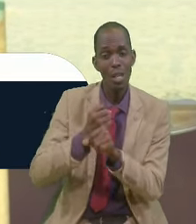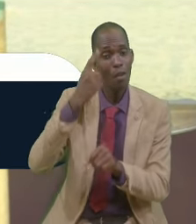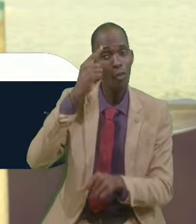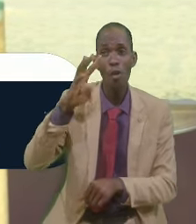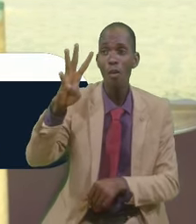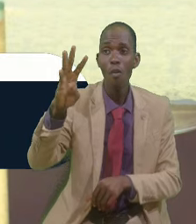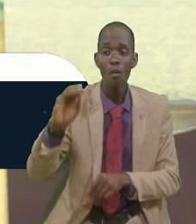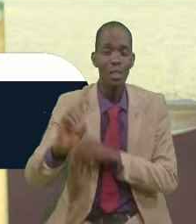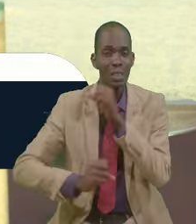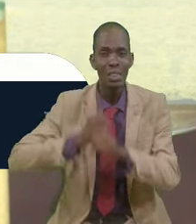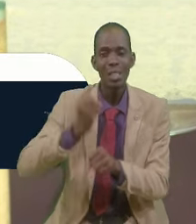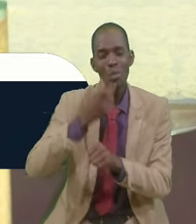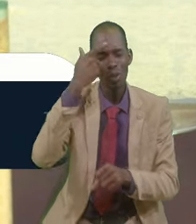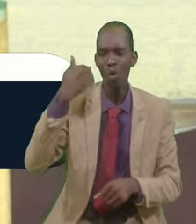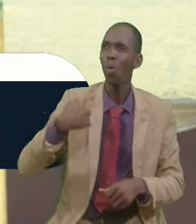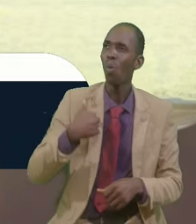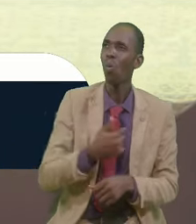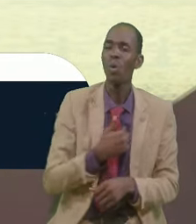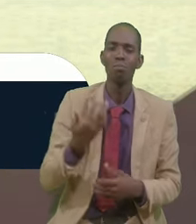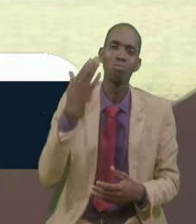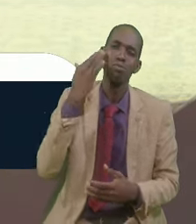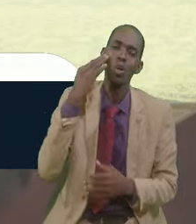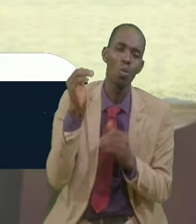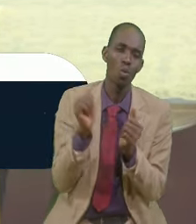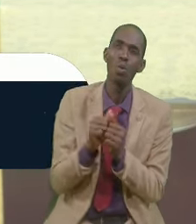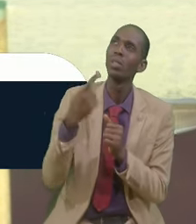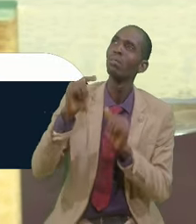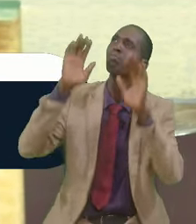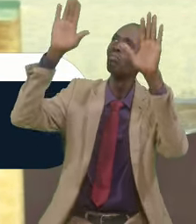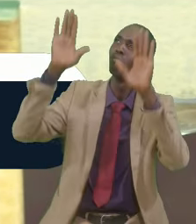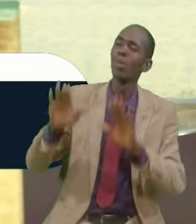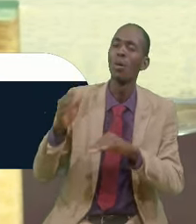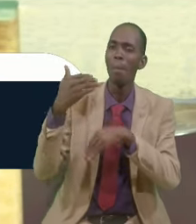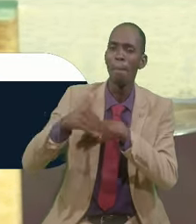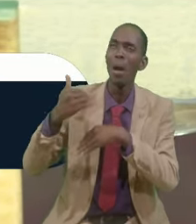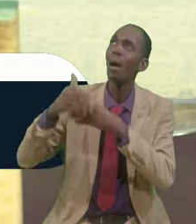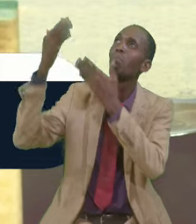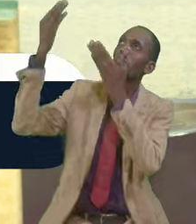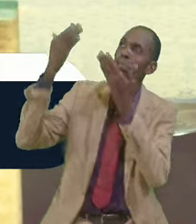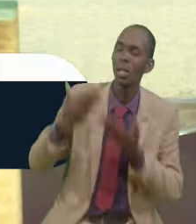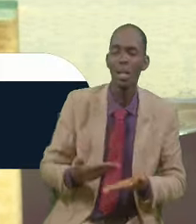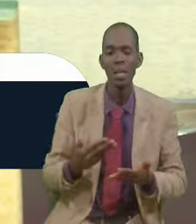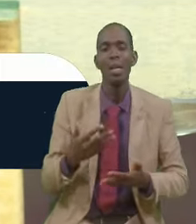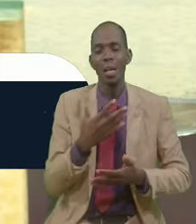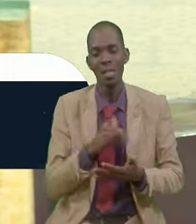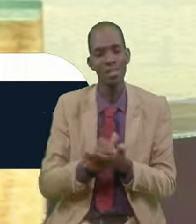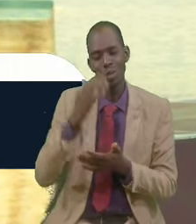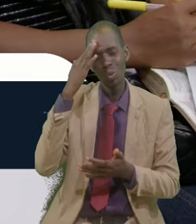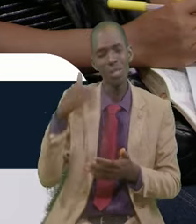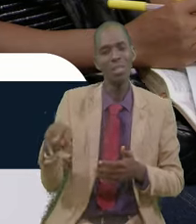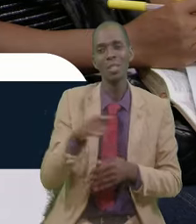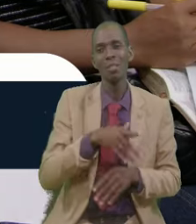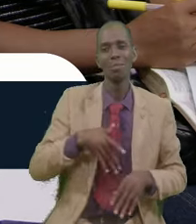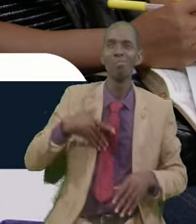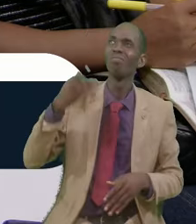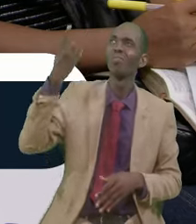manna, they forgot all about that and they were crying, the giants, the giants. No, the giants are not your problem. It's the fear of the